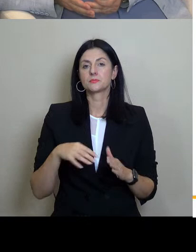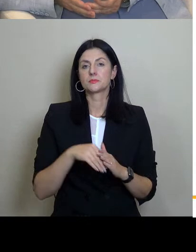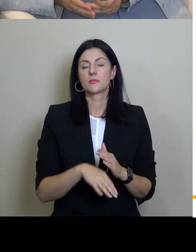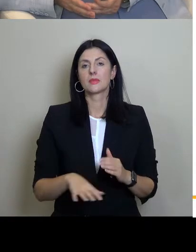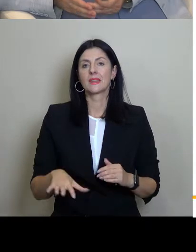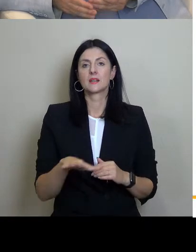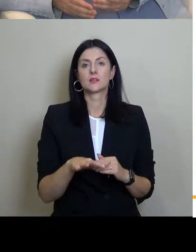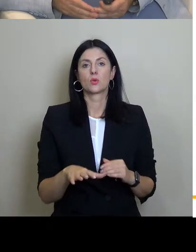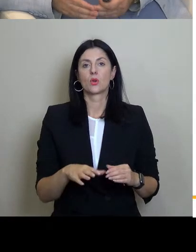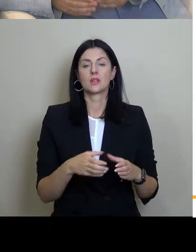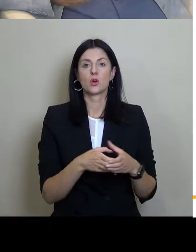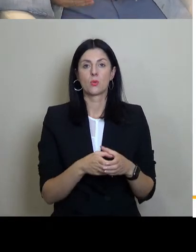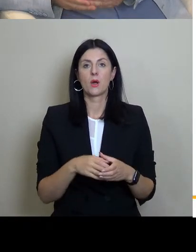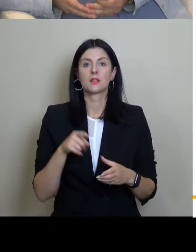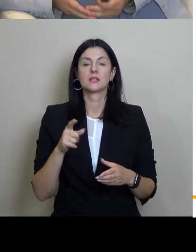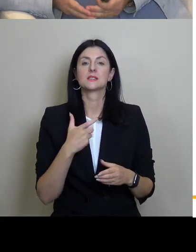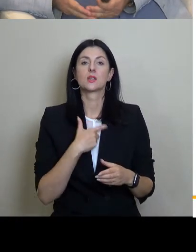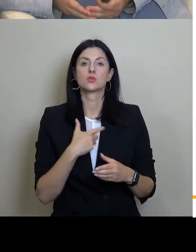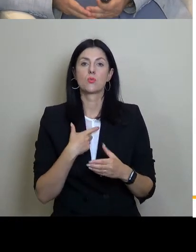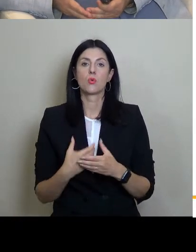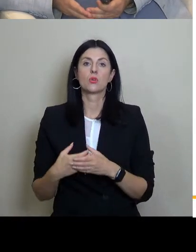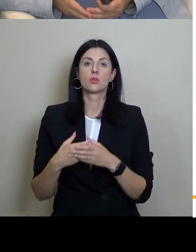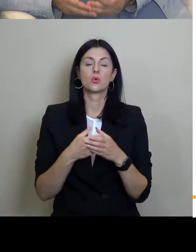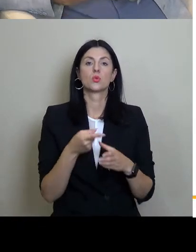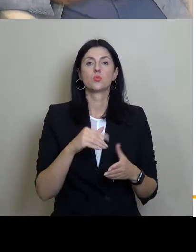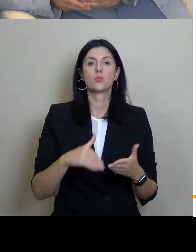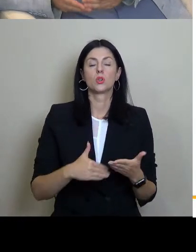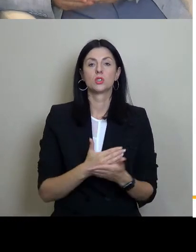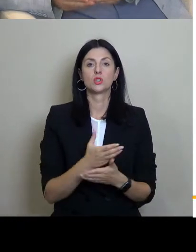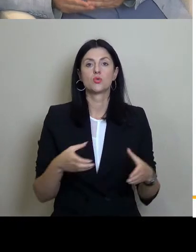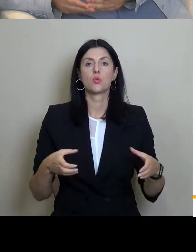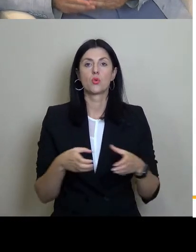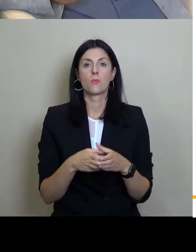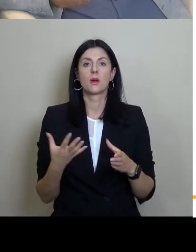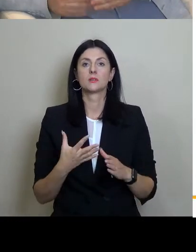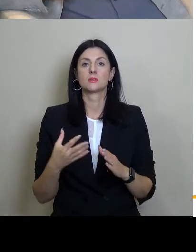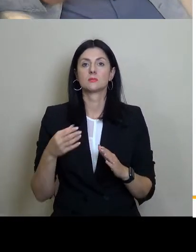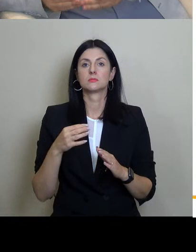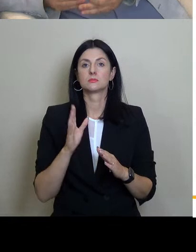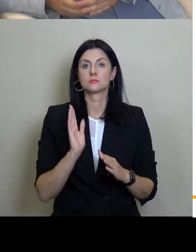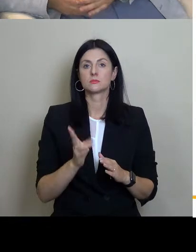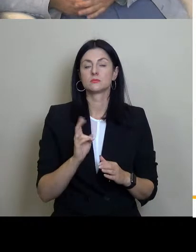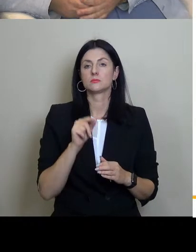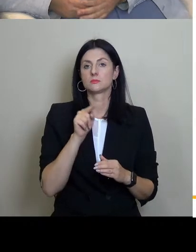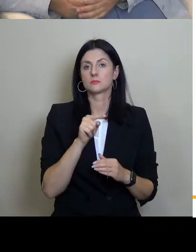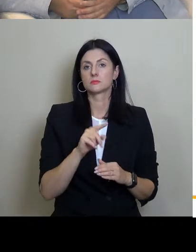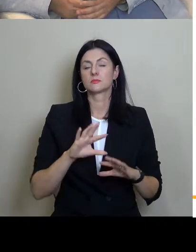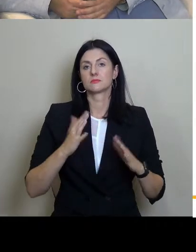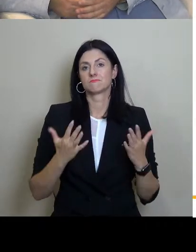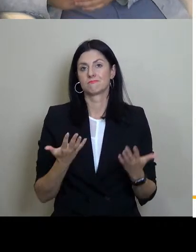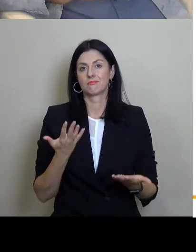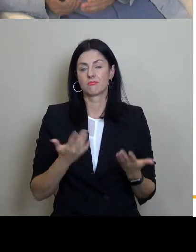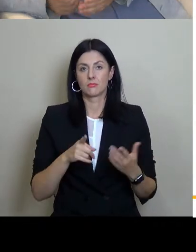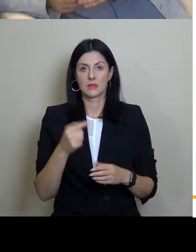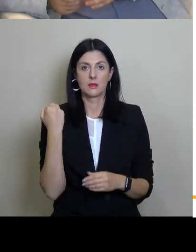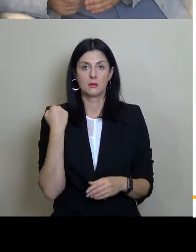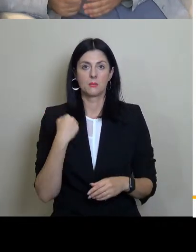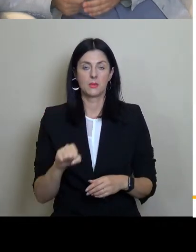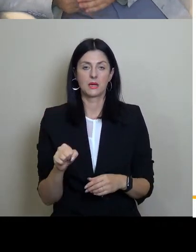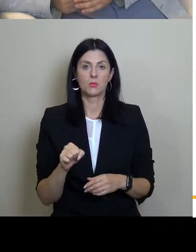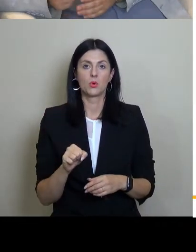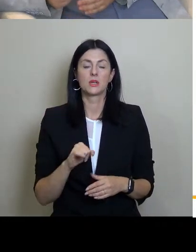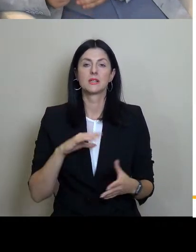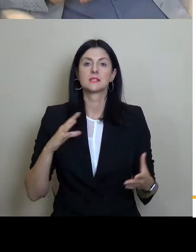within the territorial community, and that means that you have the political team with you that in case